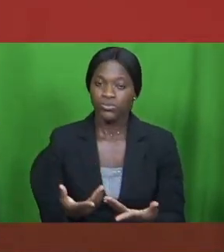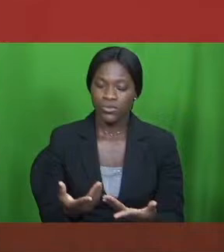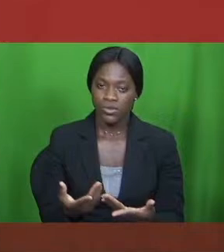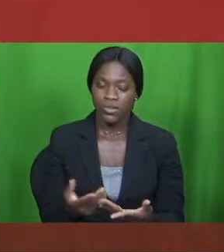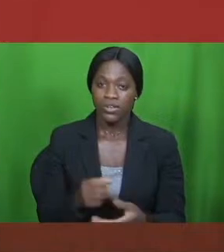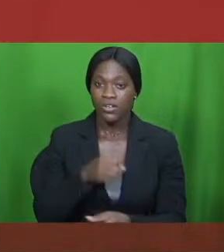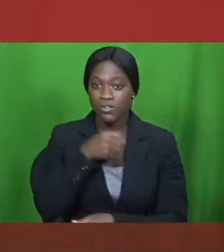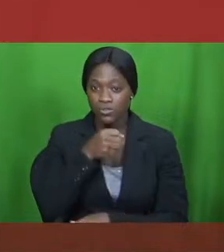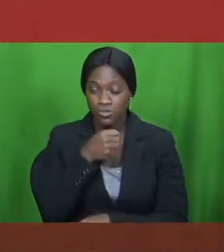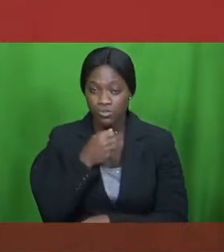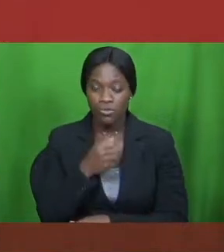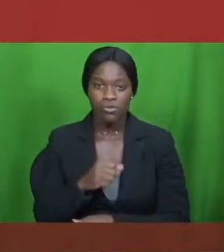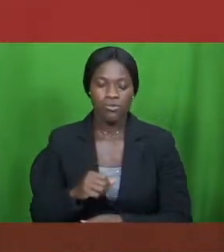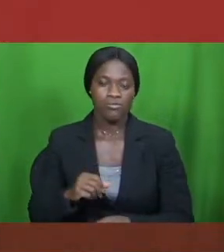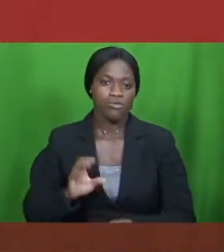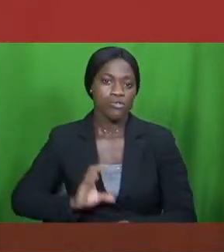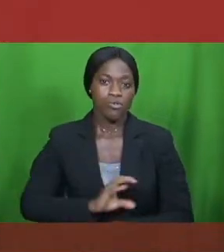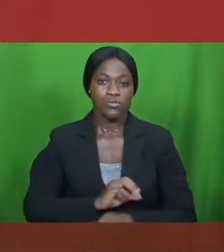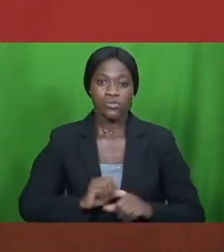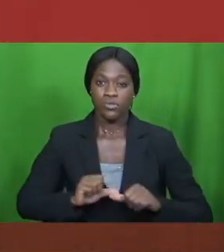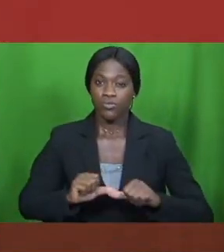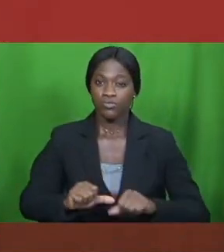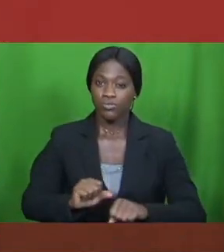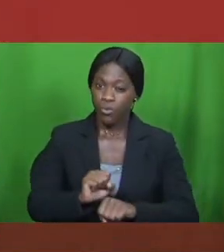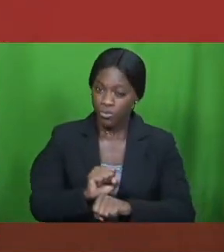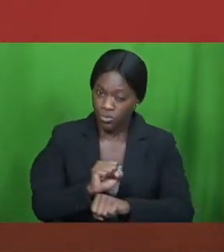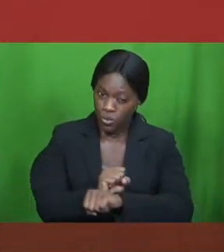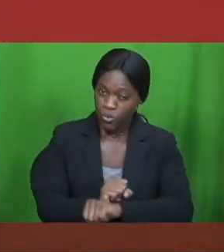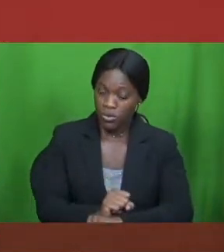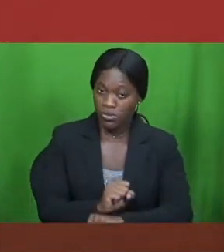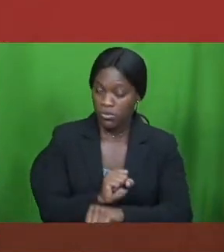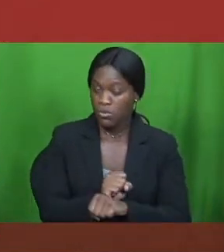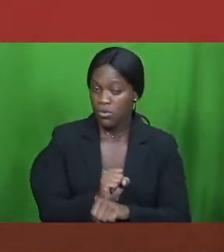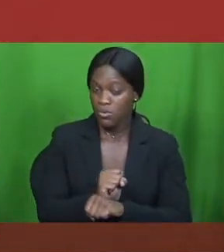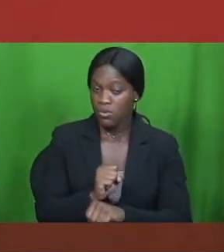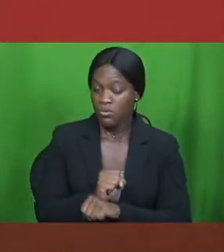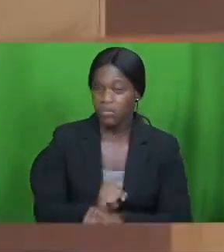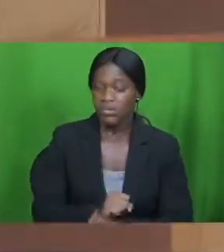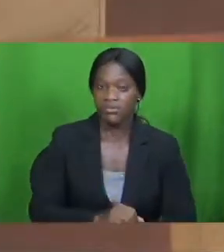that committee continues to serve this House.